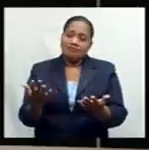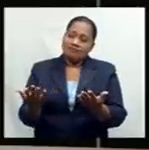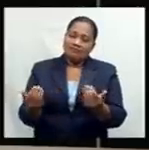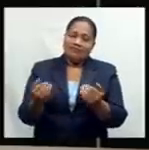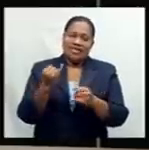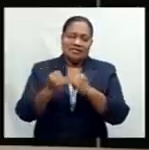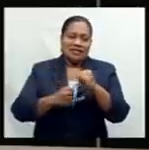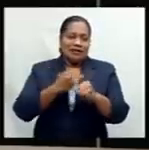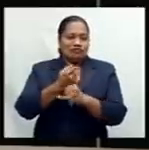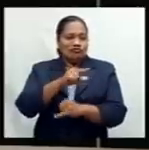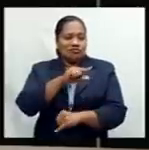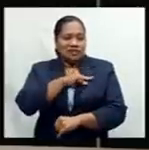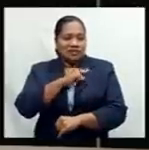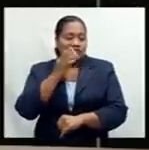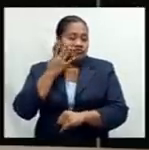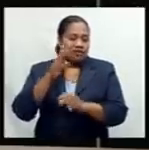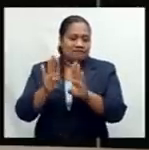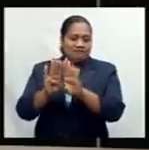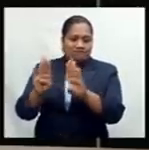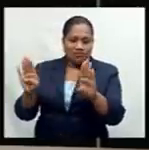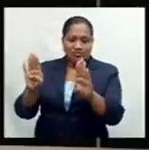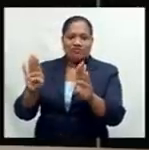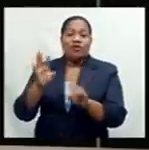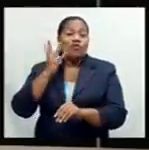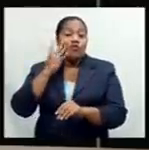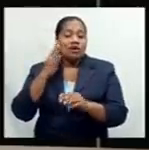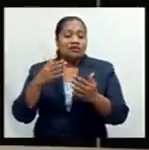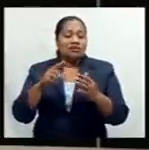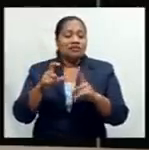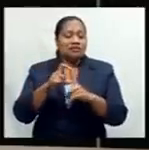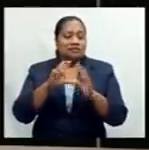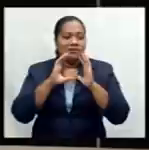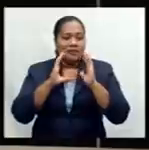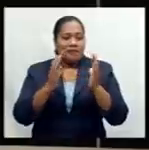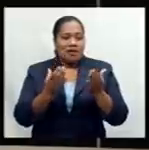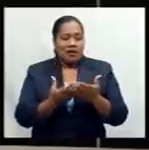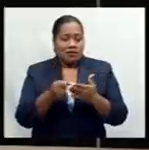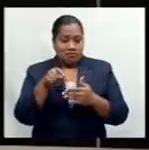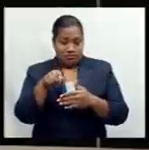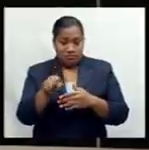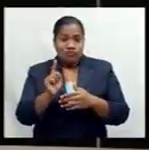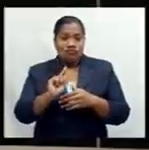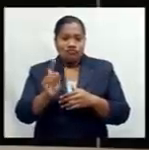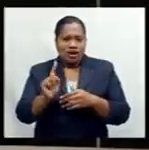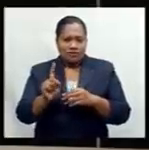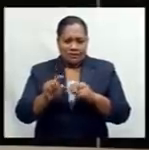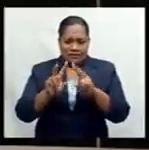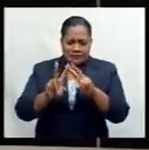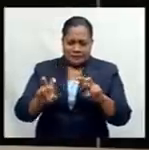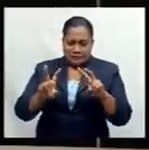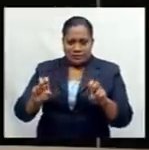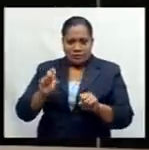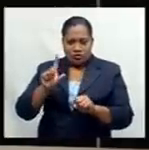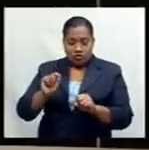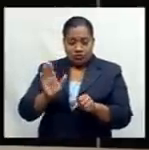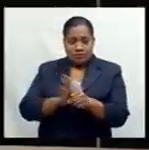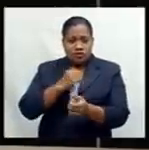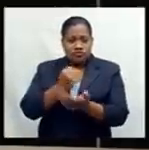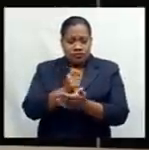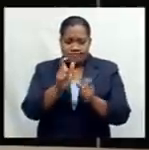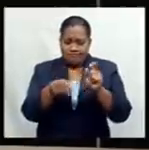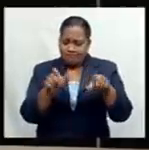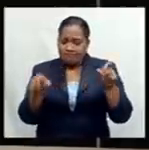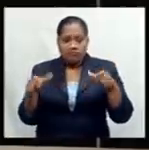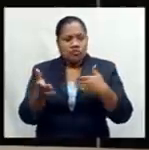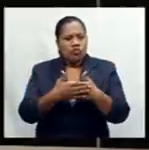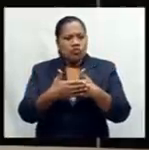guests if borders reopen by December. This follows a thorough inspection conducted to ensure that stakeholders are open